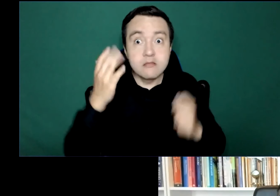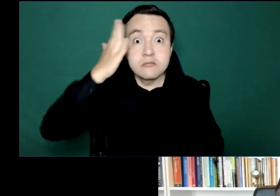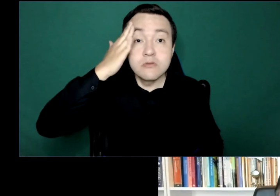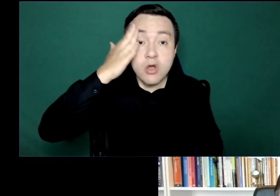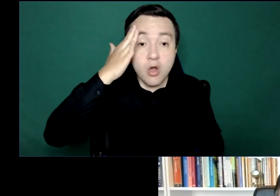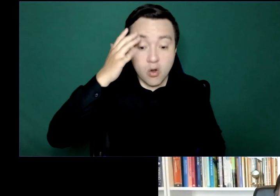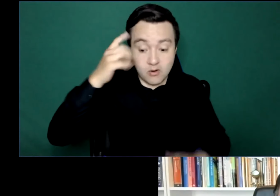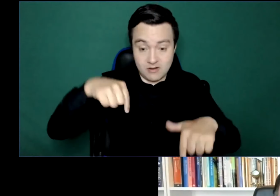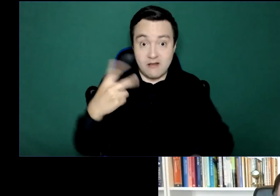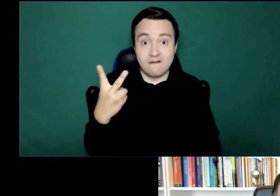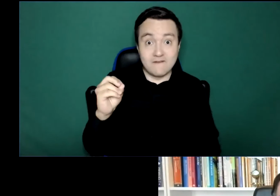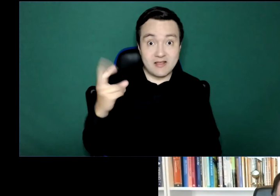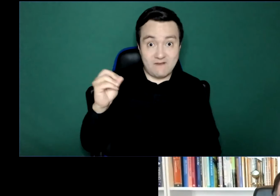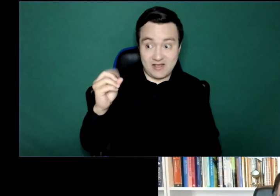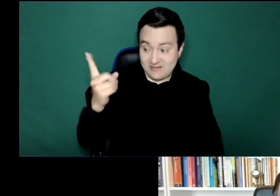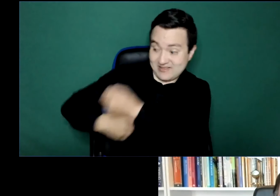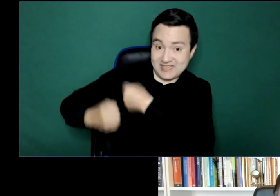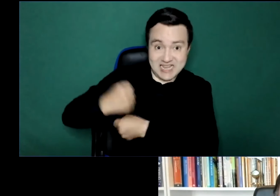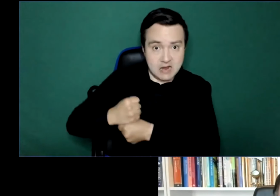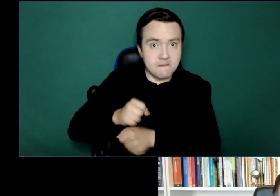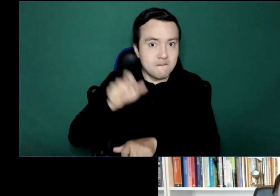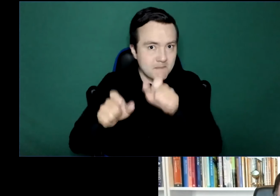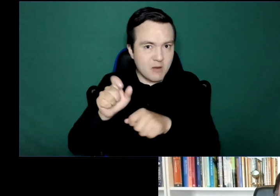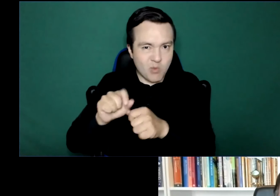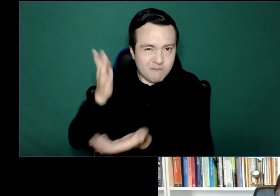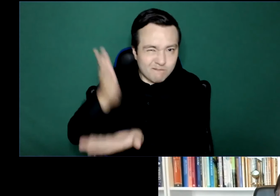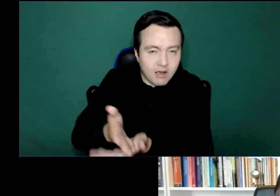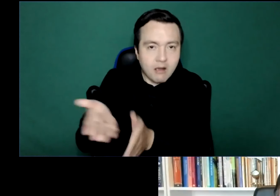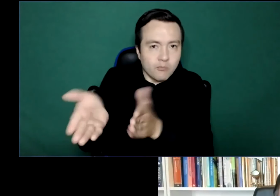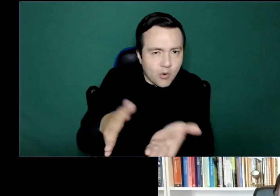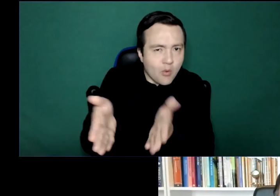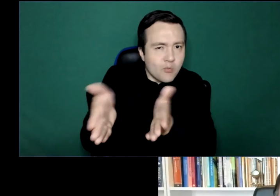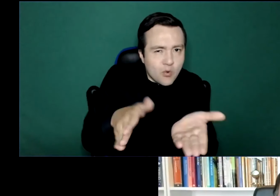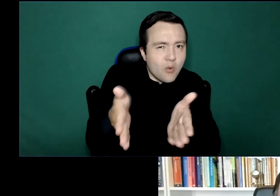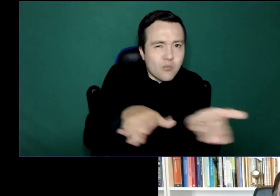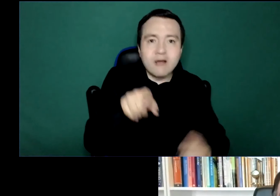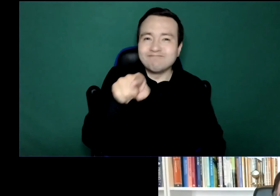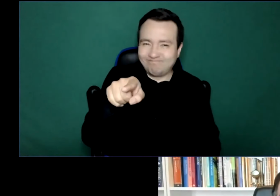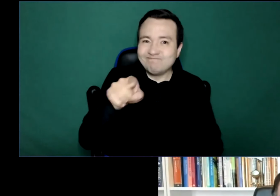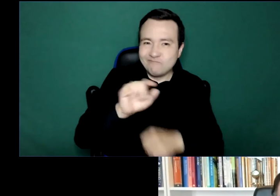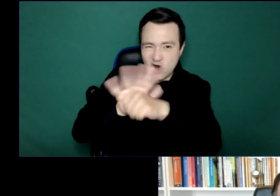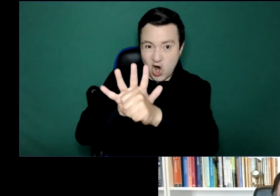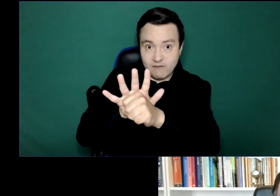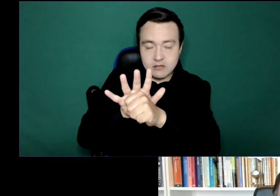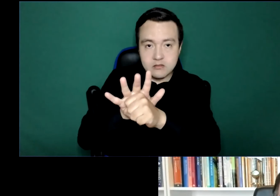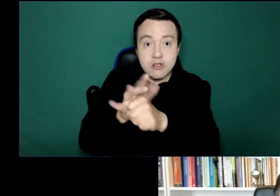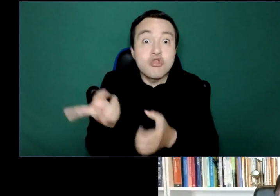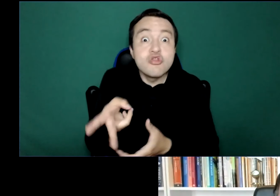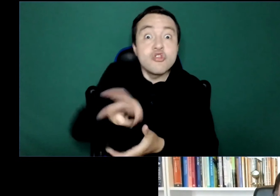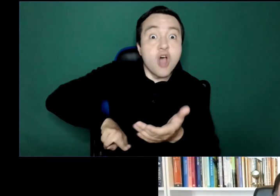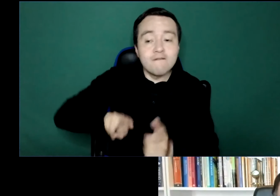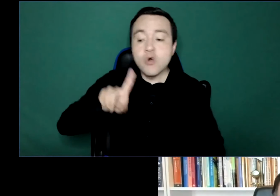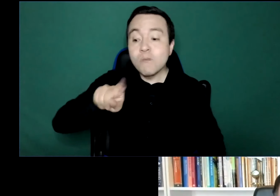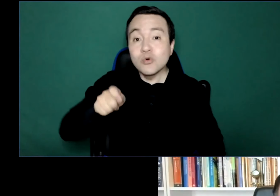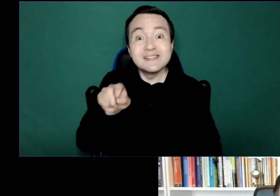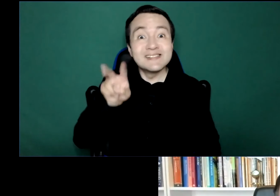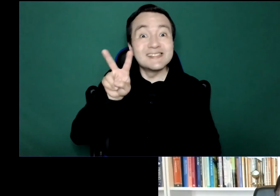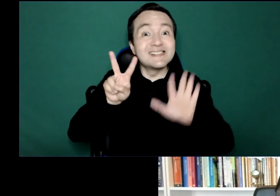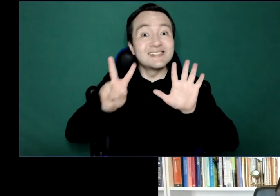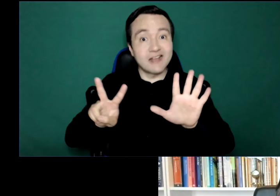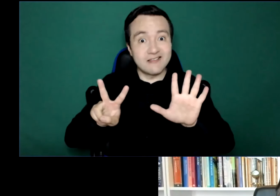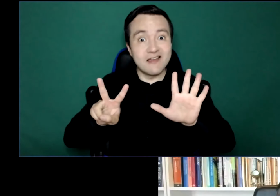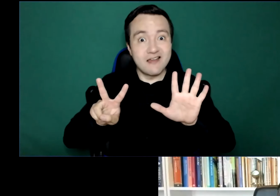2020. As you can see, the existence of these barriers and lack of access places